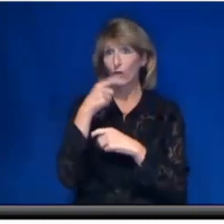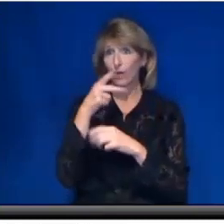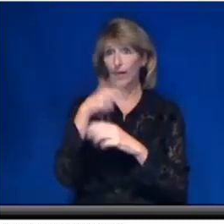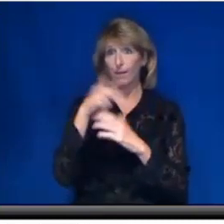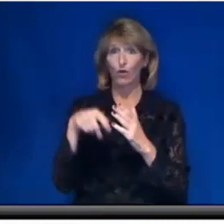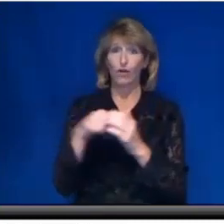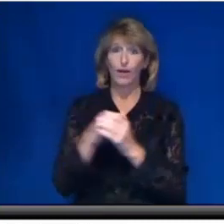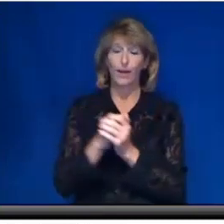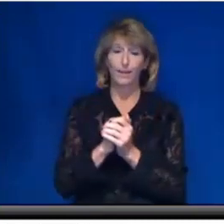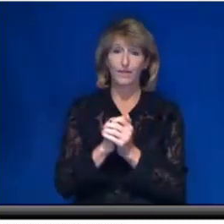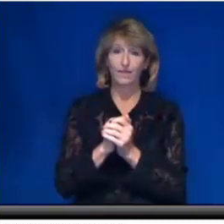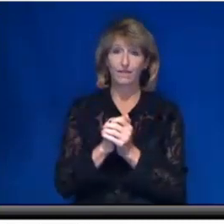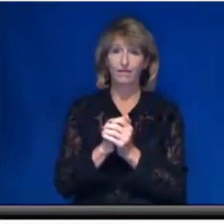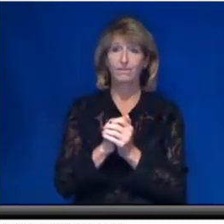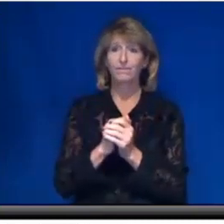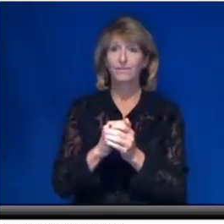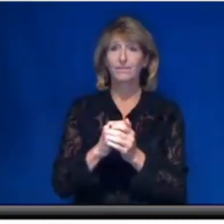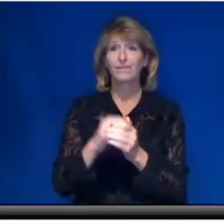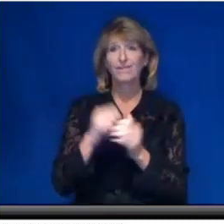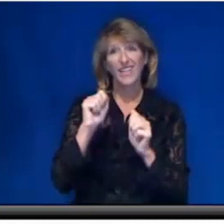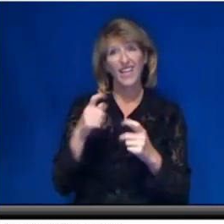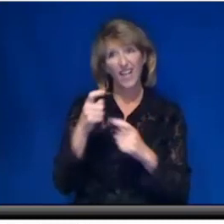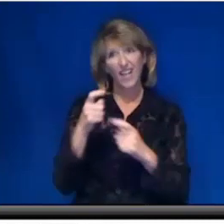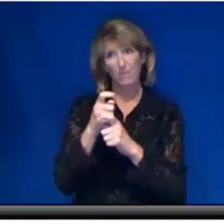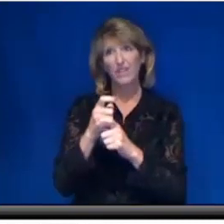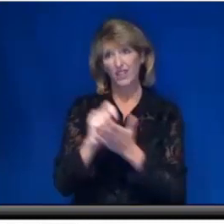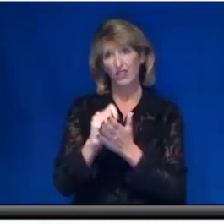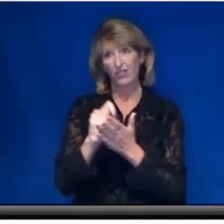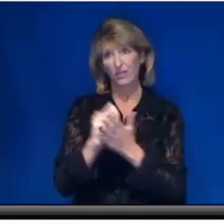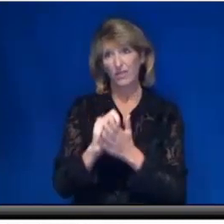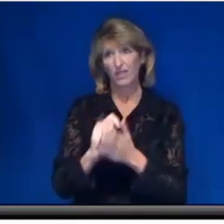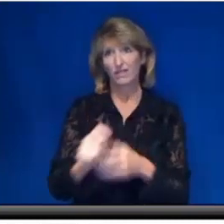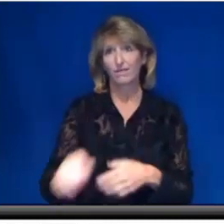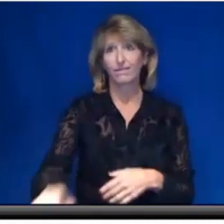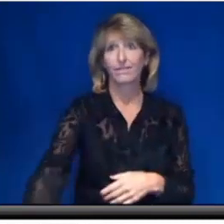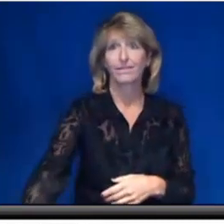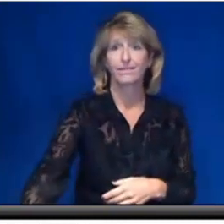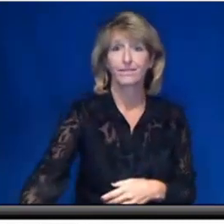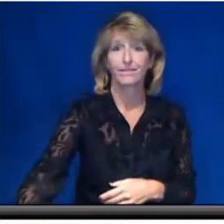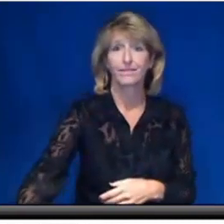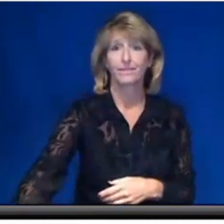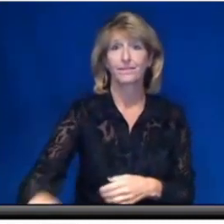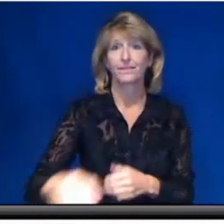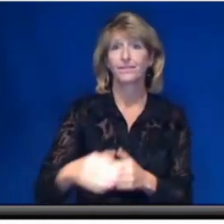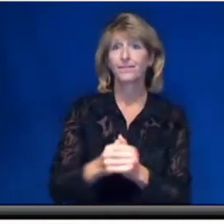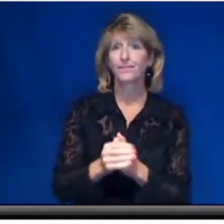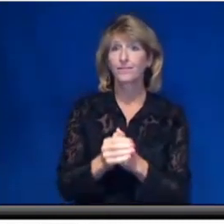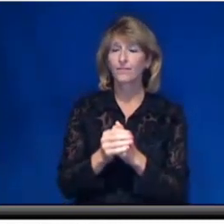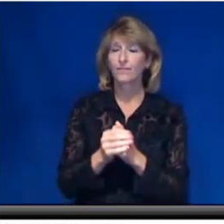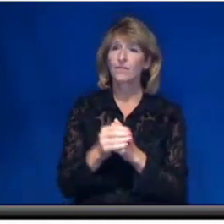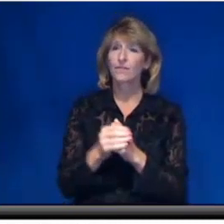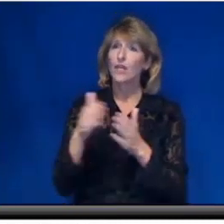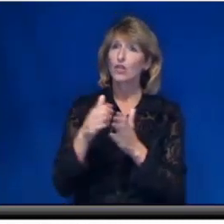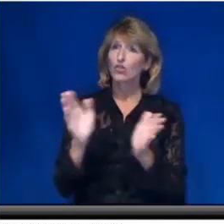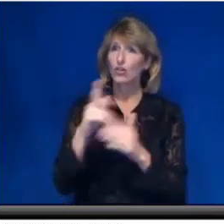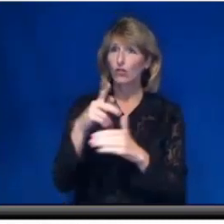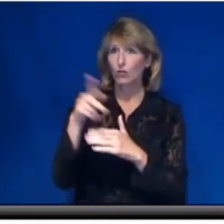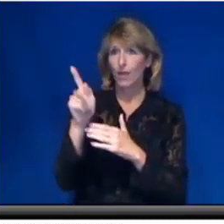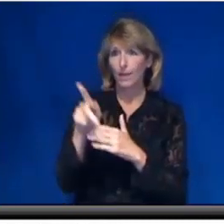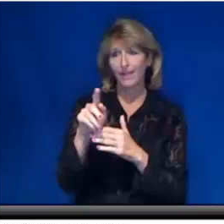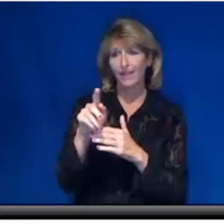abuse drugs have a co-occurring disability and need treatment. This becomes very complicated.